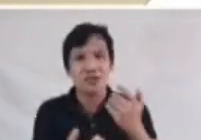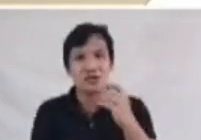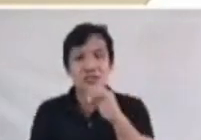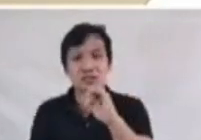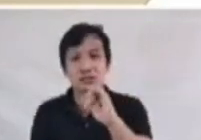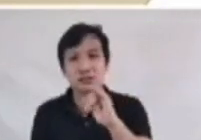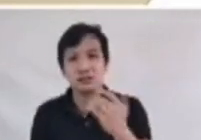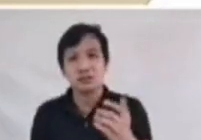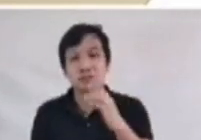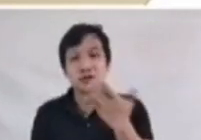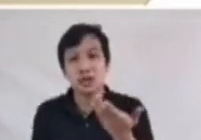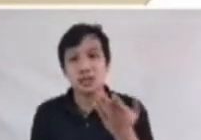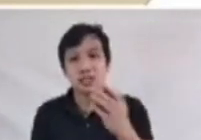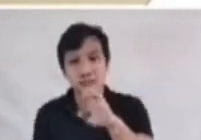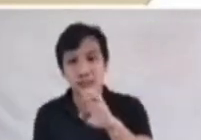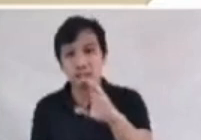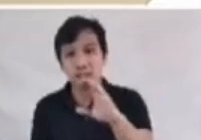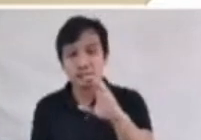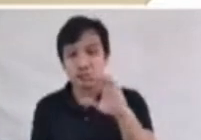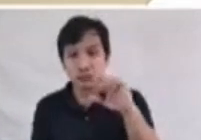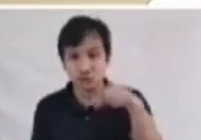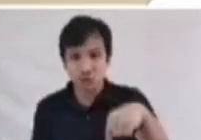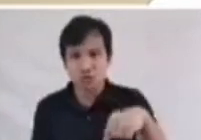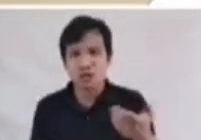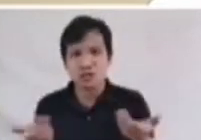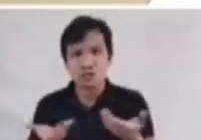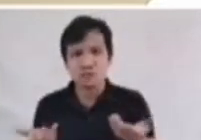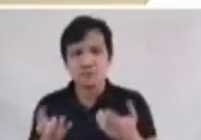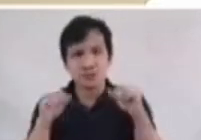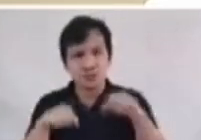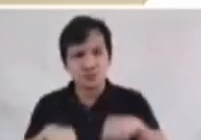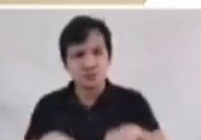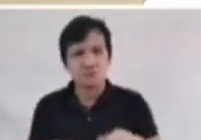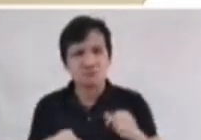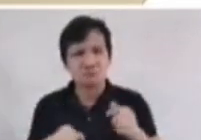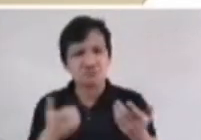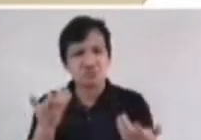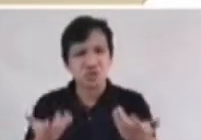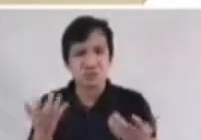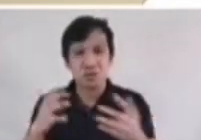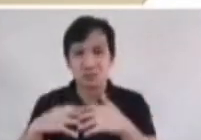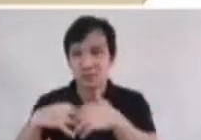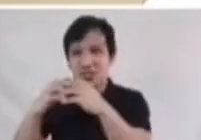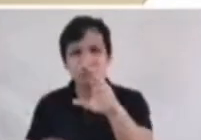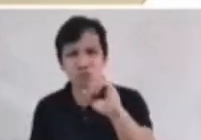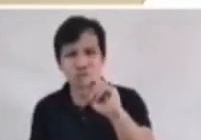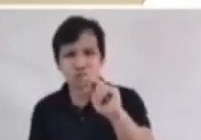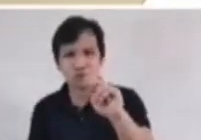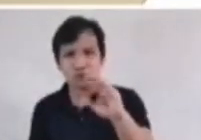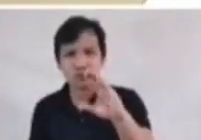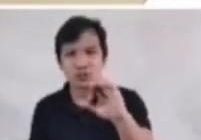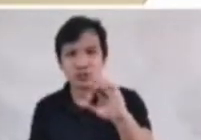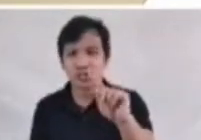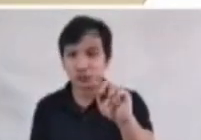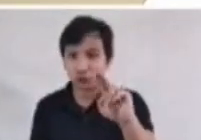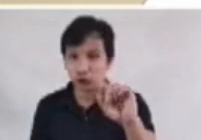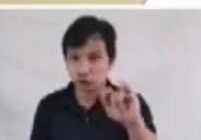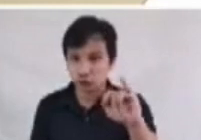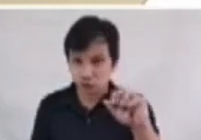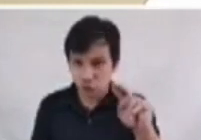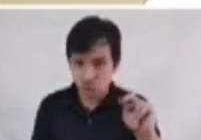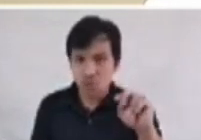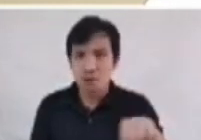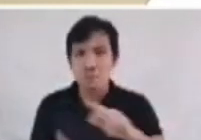flood control and other disaster risk reduction and rehabilitation programs, sewerage projects, water